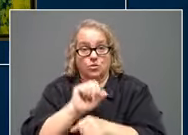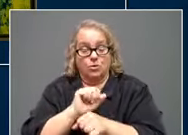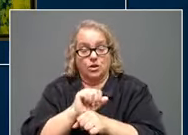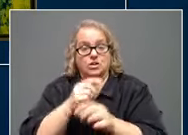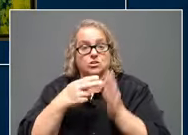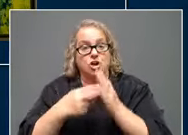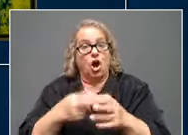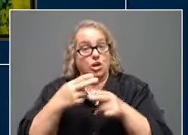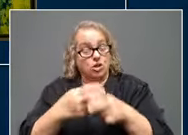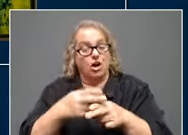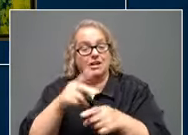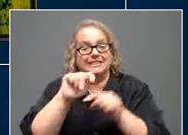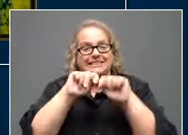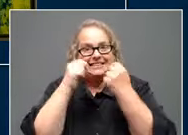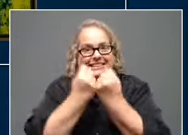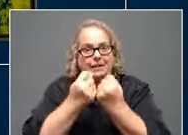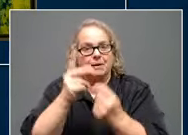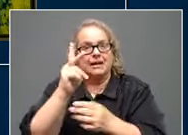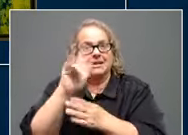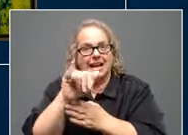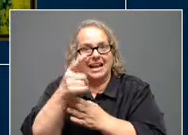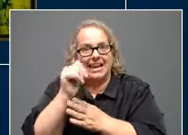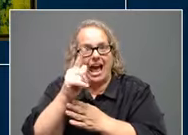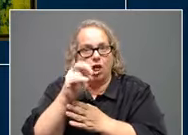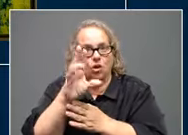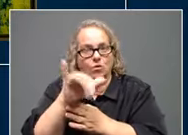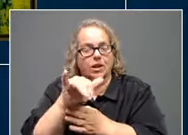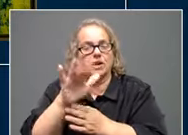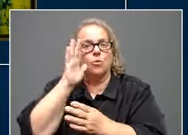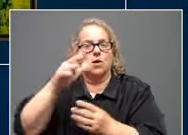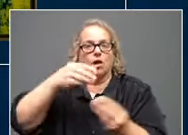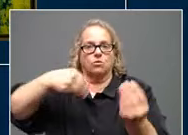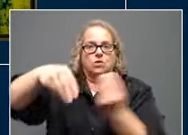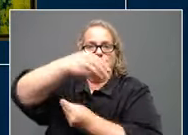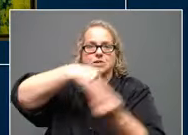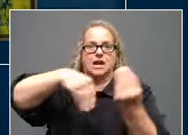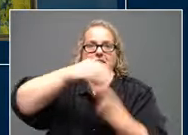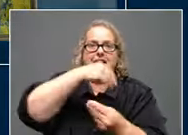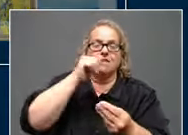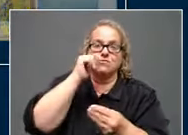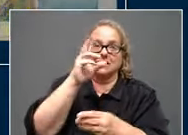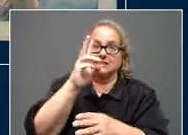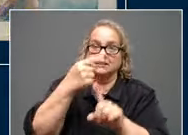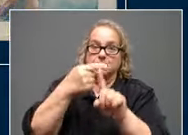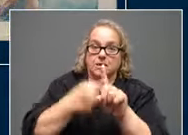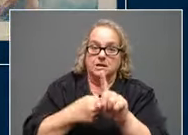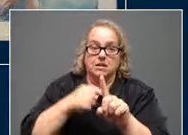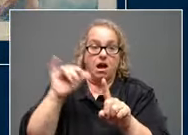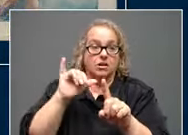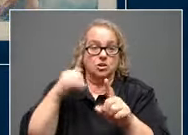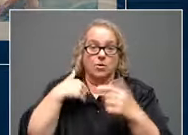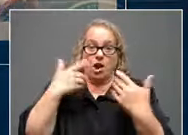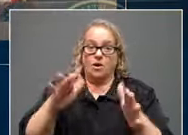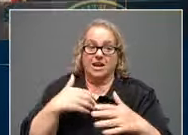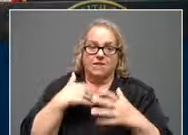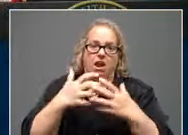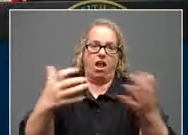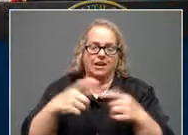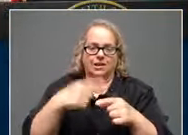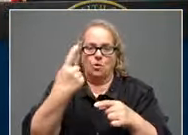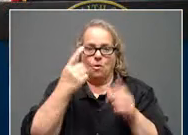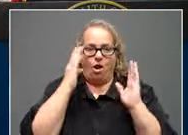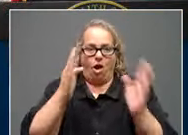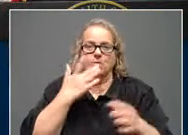Kentucky Gallery, and it's going to rotate every 6 months. And already, we have a whole lot hanging in the one hall because we had trouble saying no the first